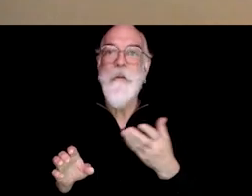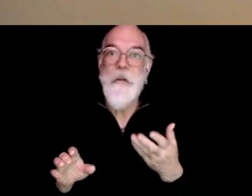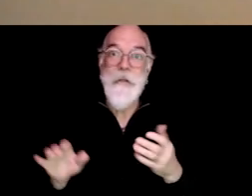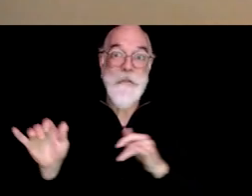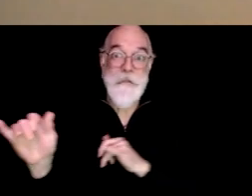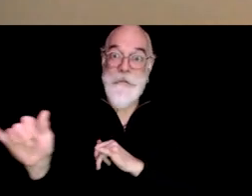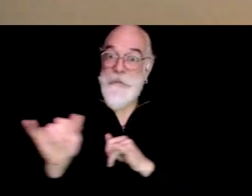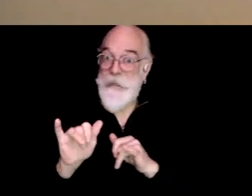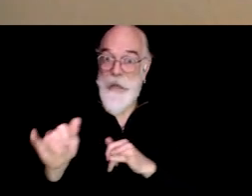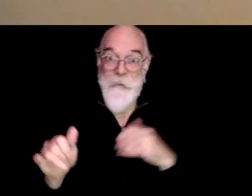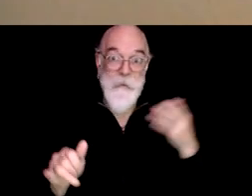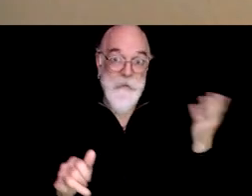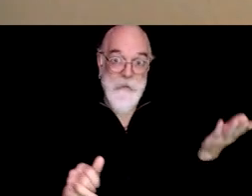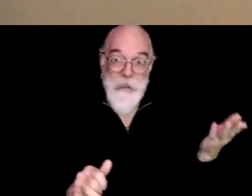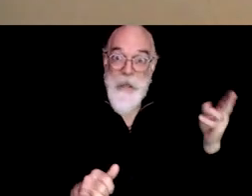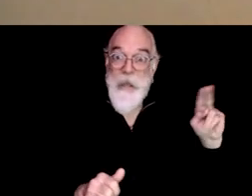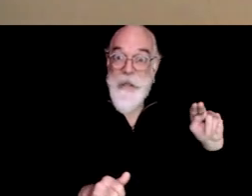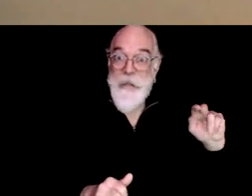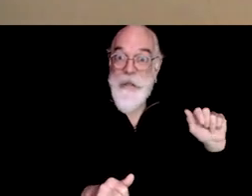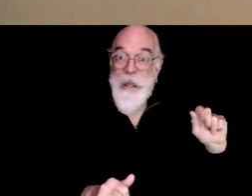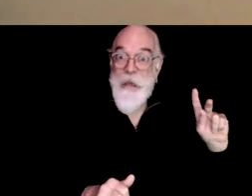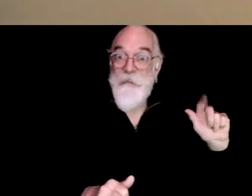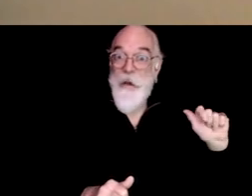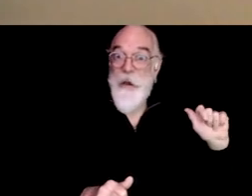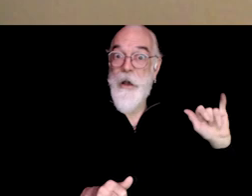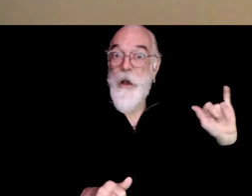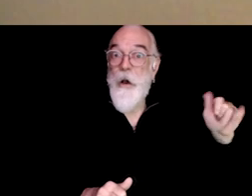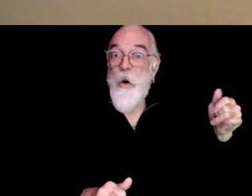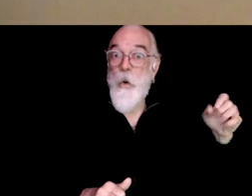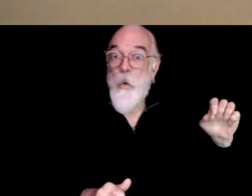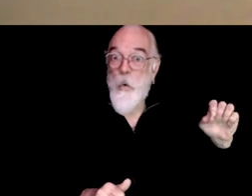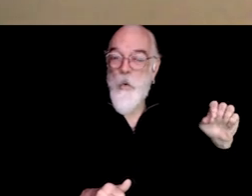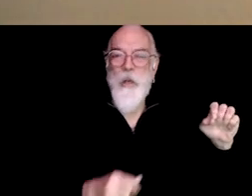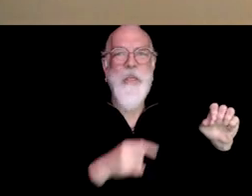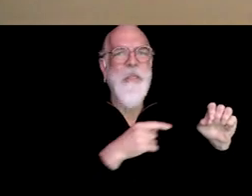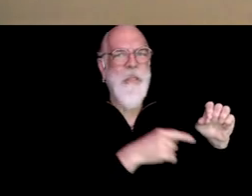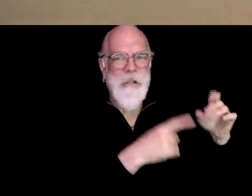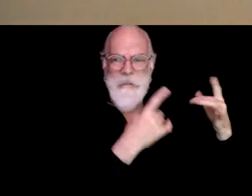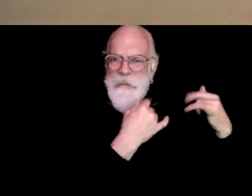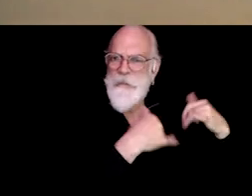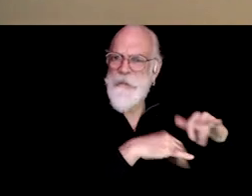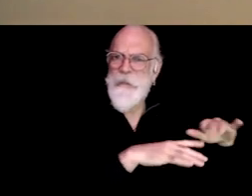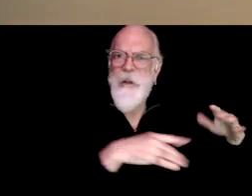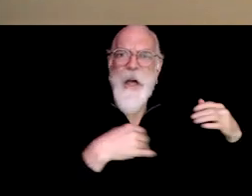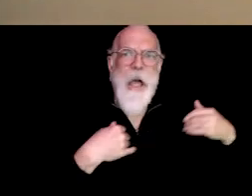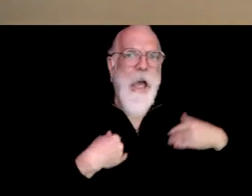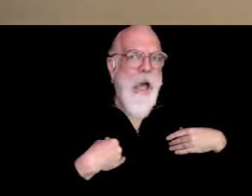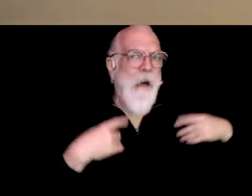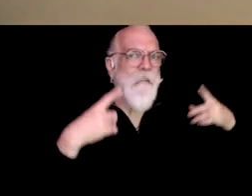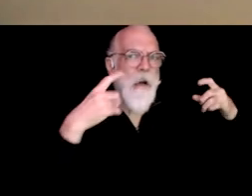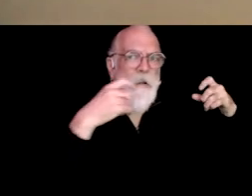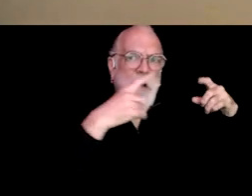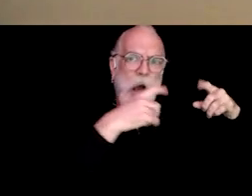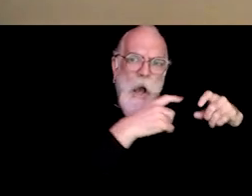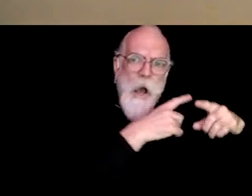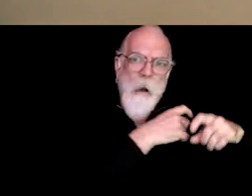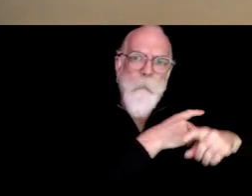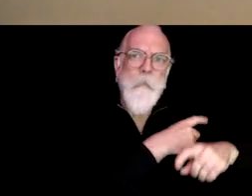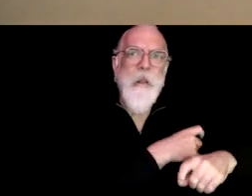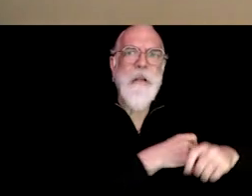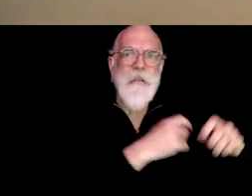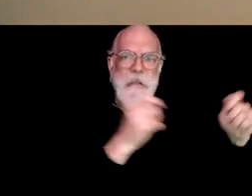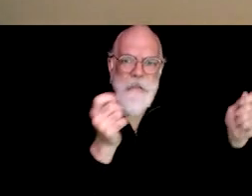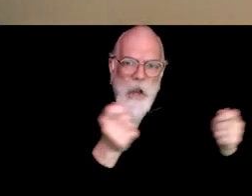nations, Navajo still largely hold to the complex ceremonials called